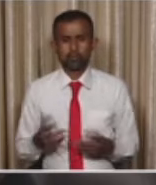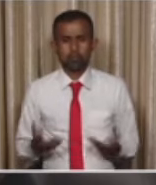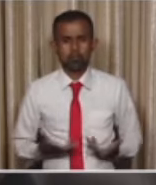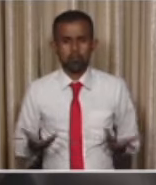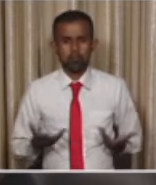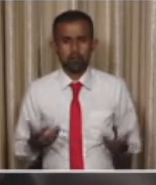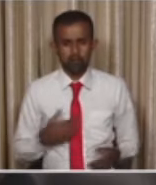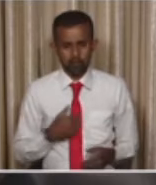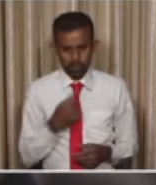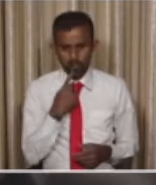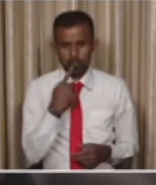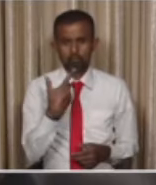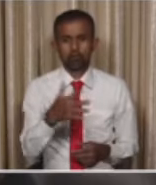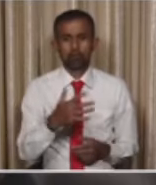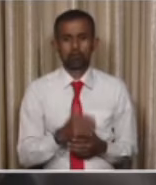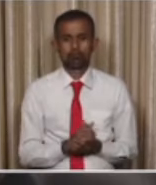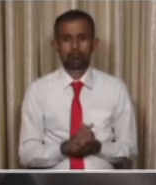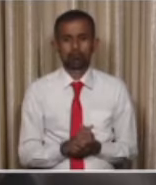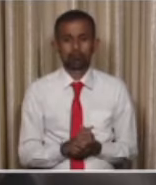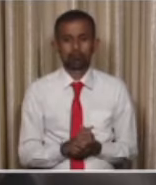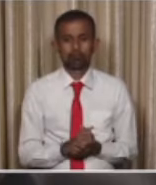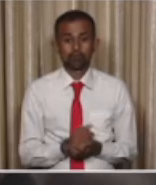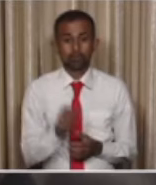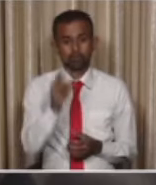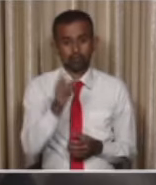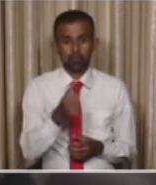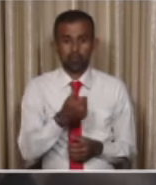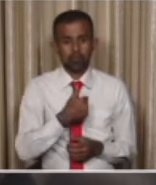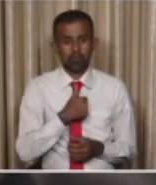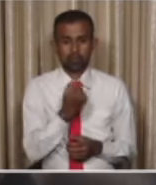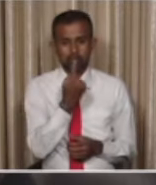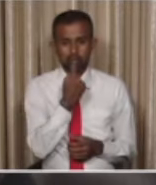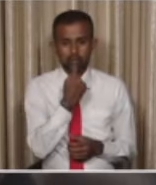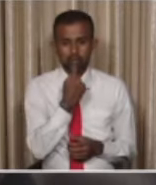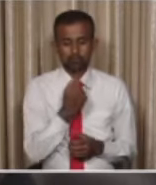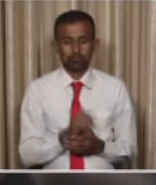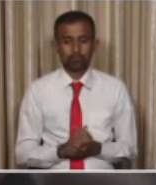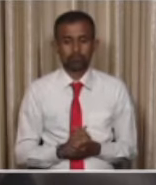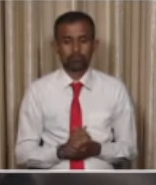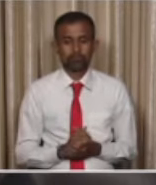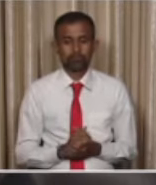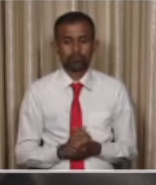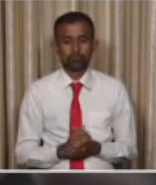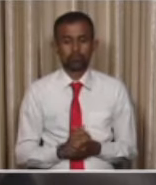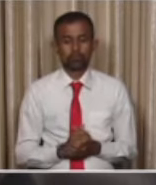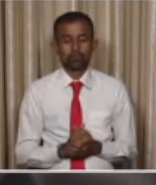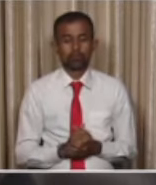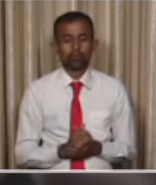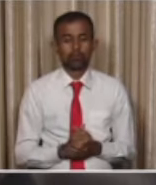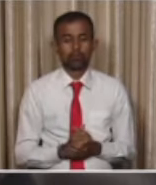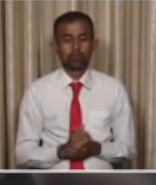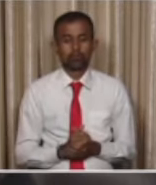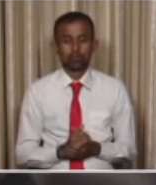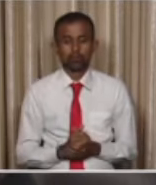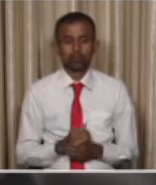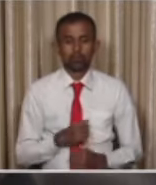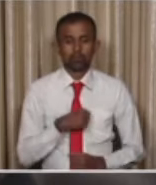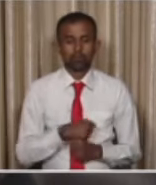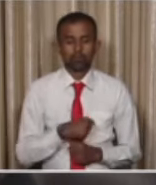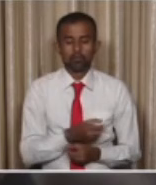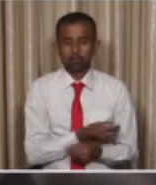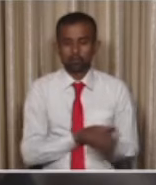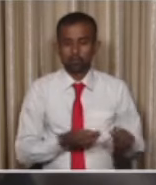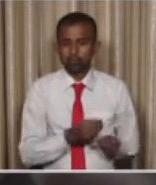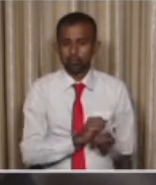There was no time to bring in an amendment from the government side. My